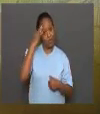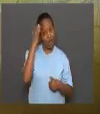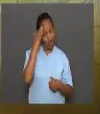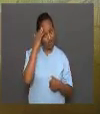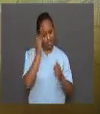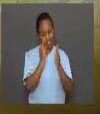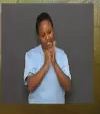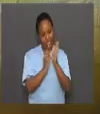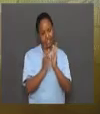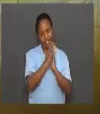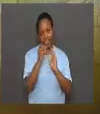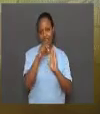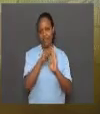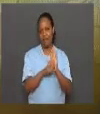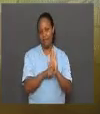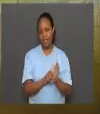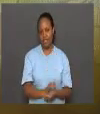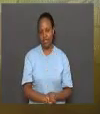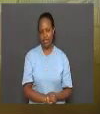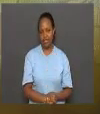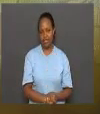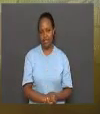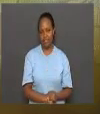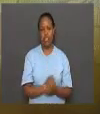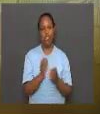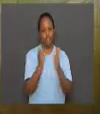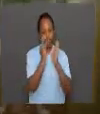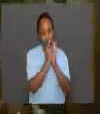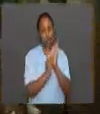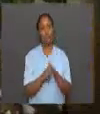and rules. Let us start with laws.